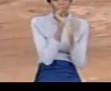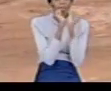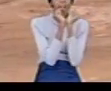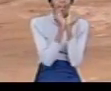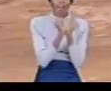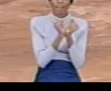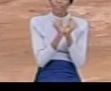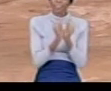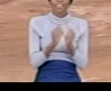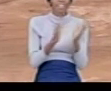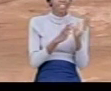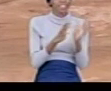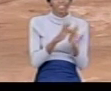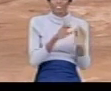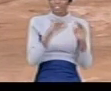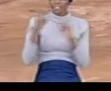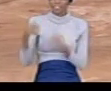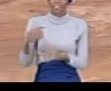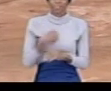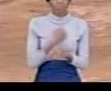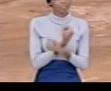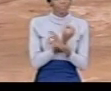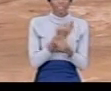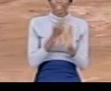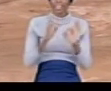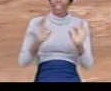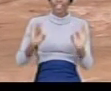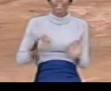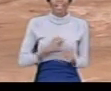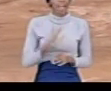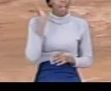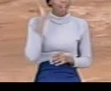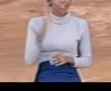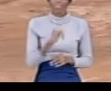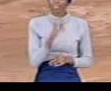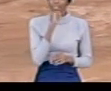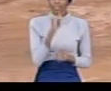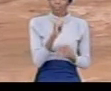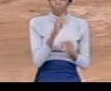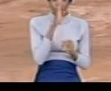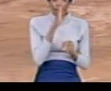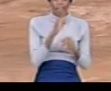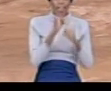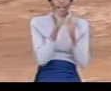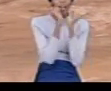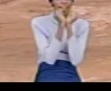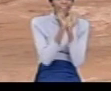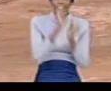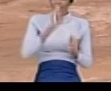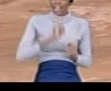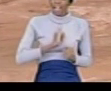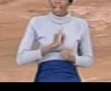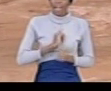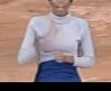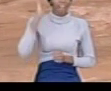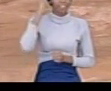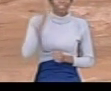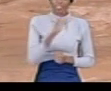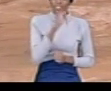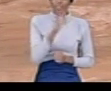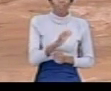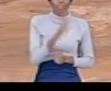be bound. Jesus set me free. I cannot be bound.